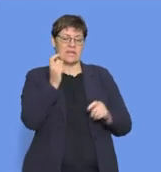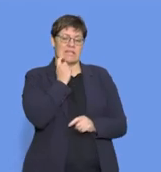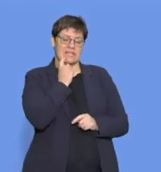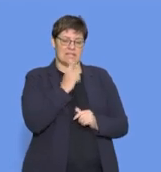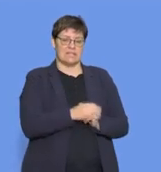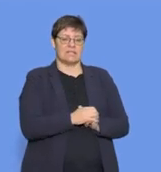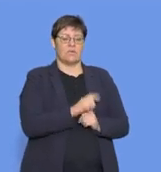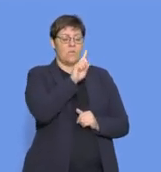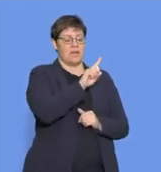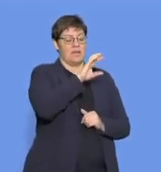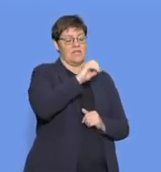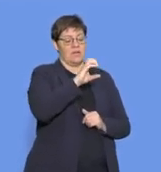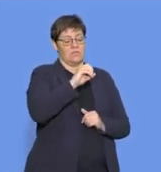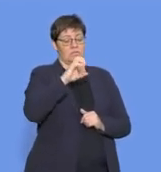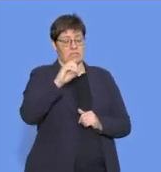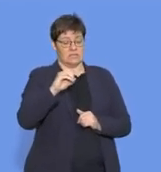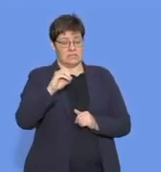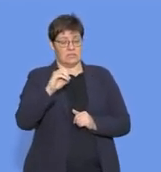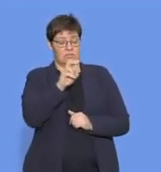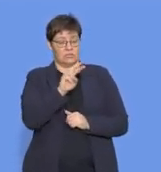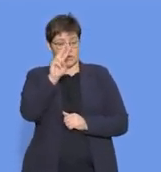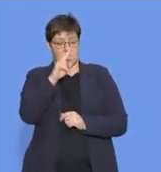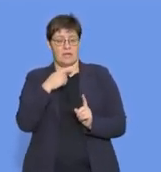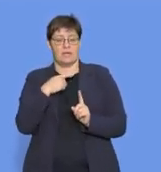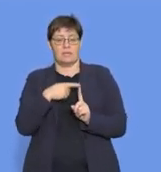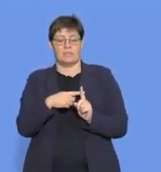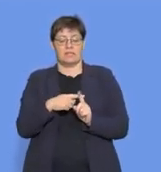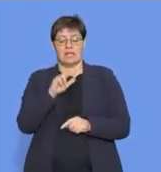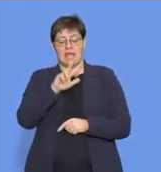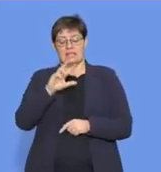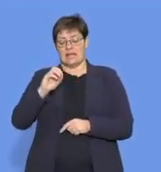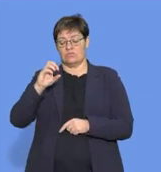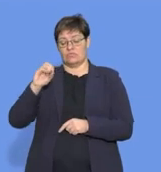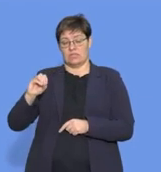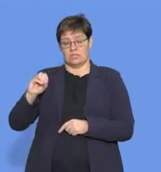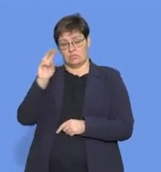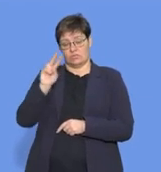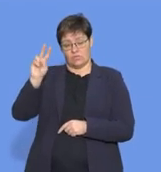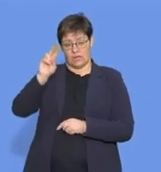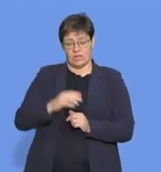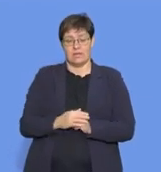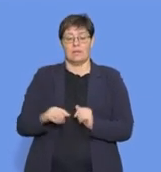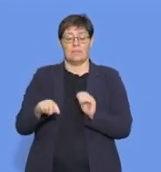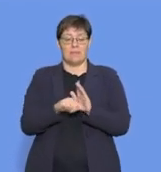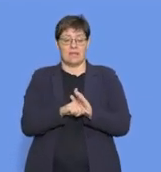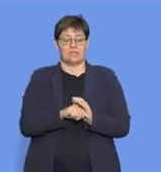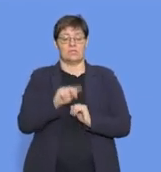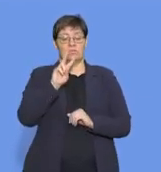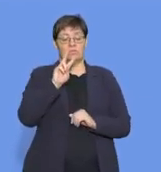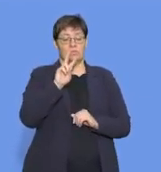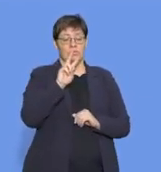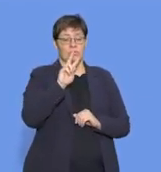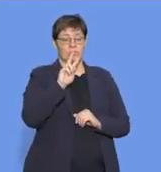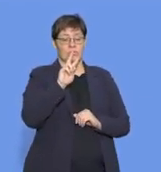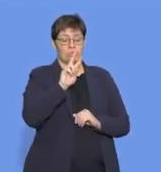Okay, so this is easy. It's going to be 1,000 squared plus 800 squared